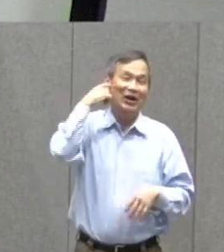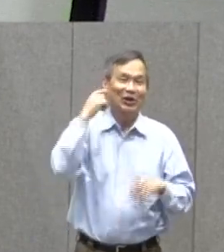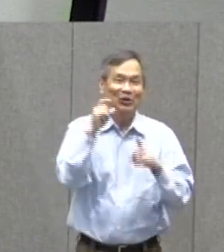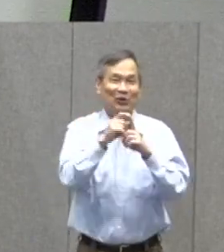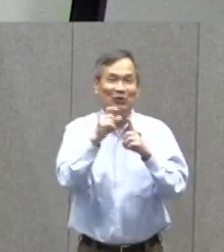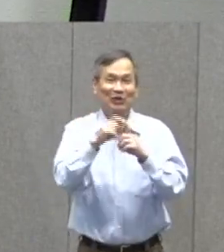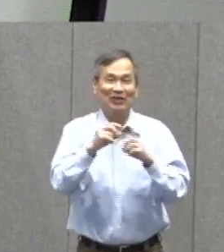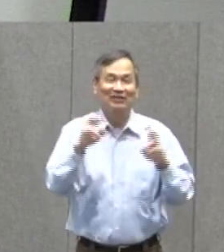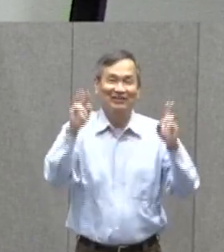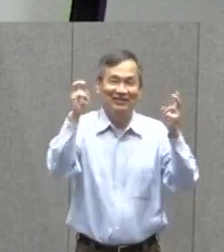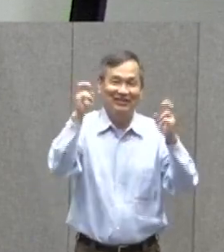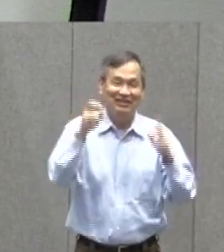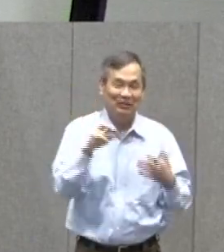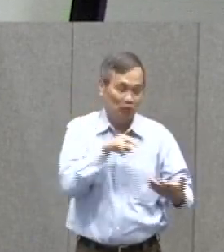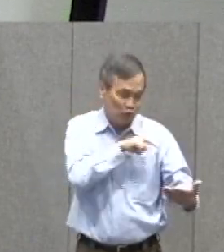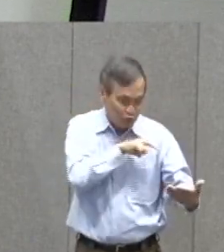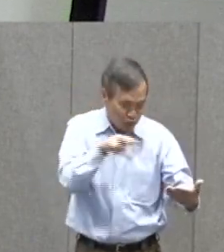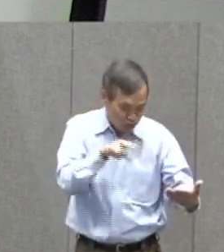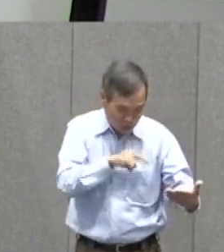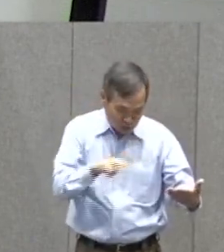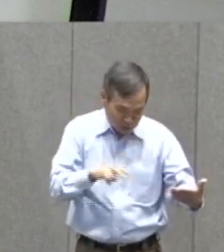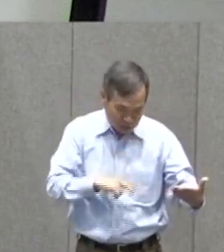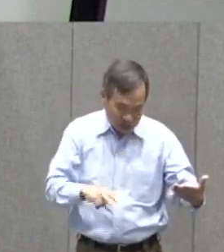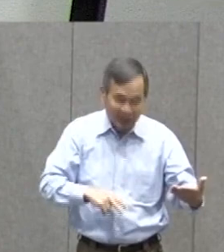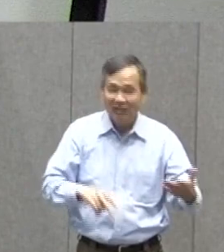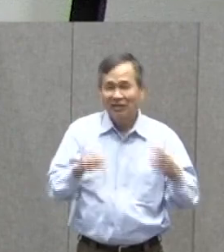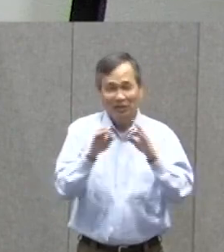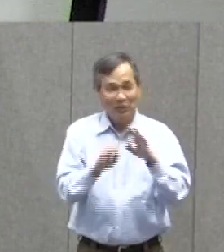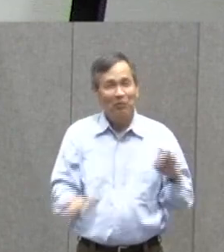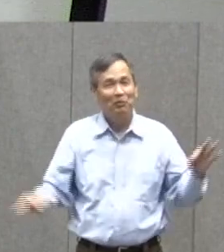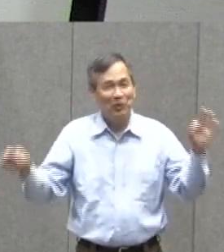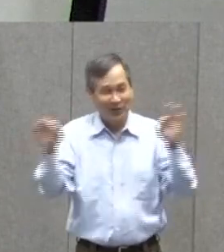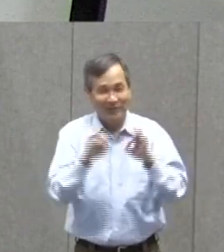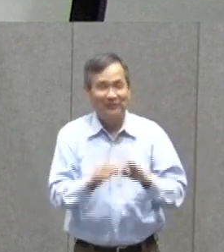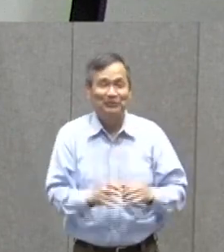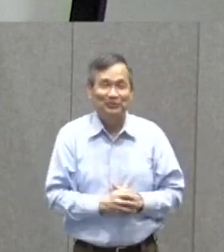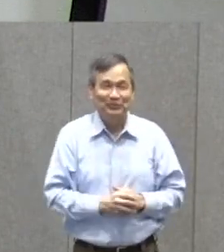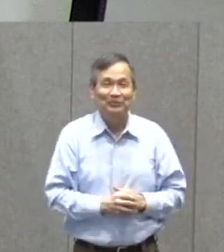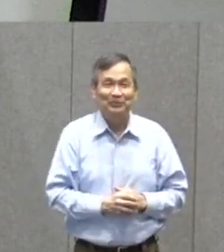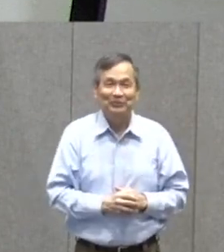different books that you read. Very important.